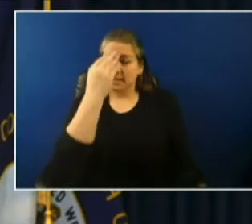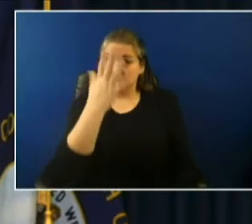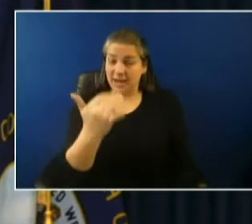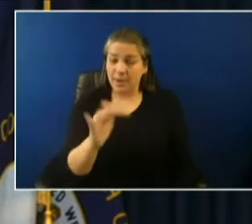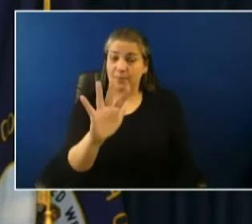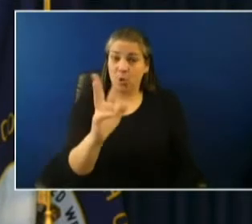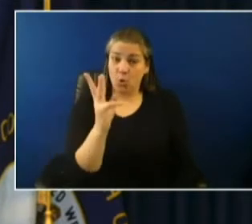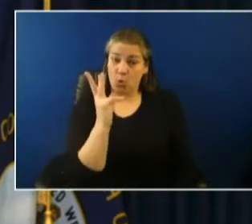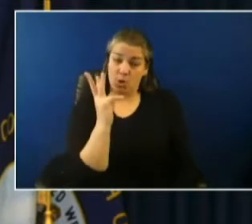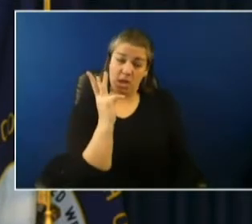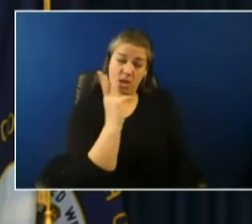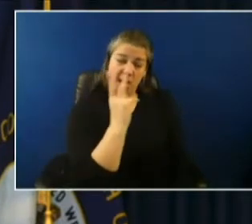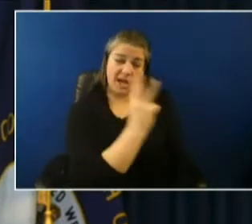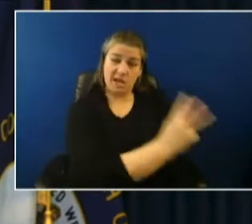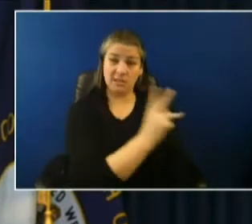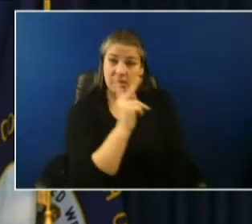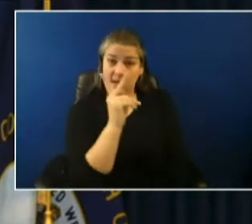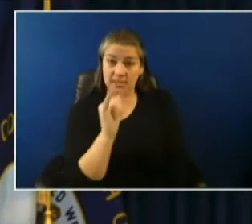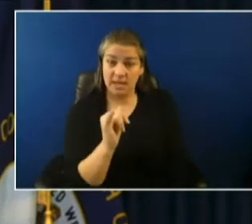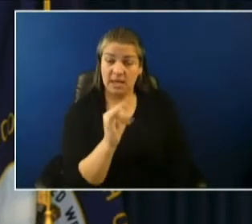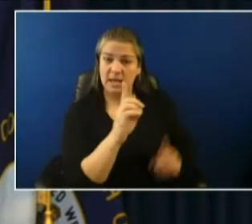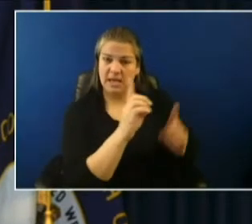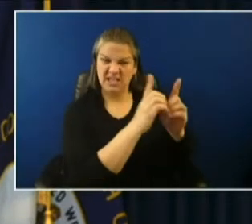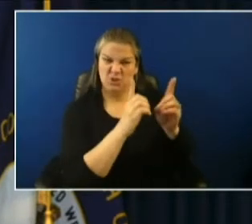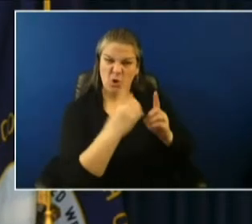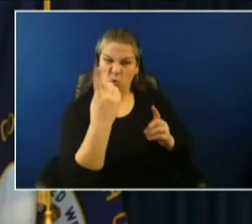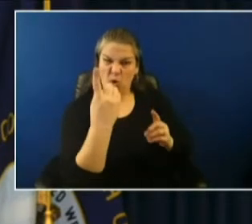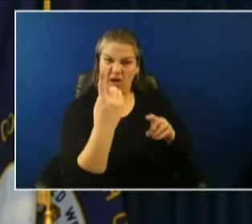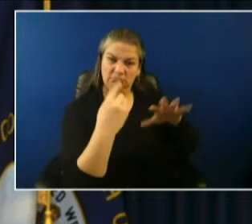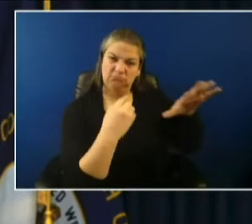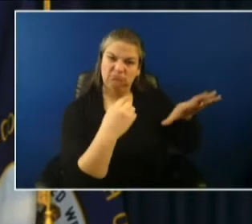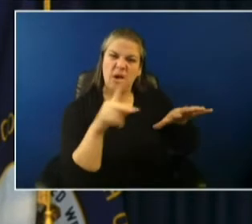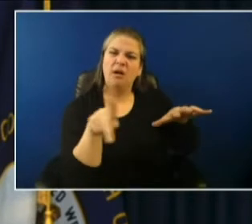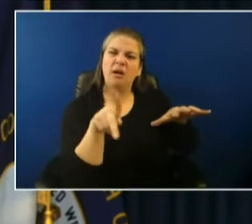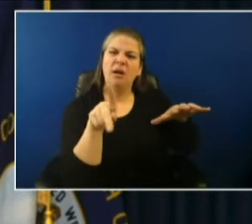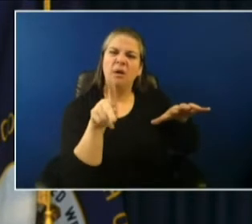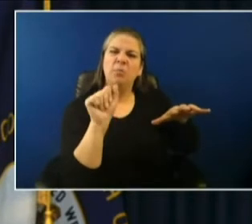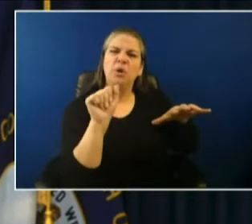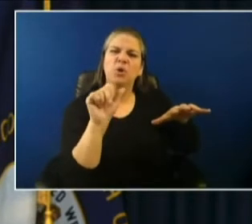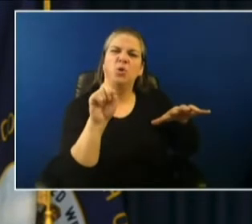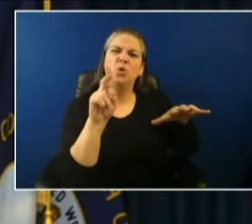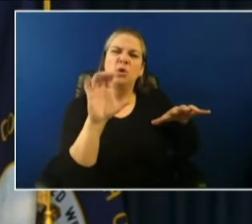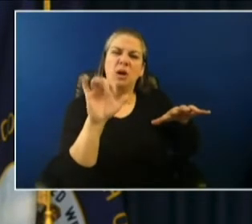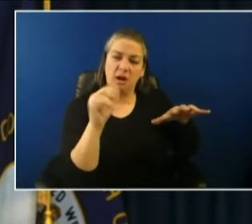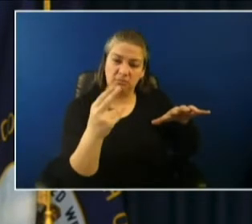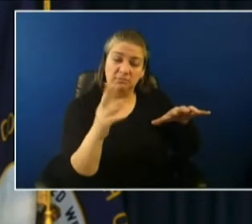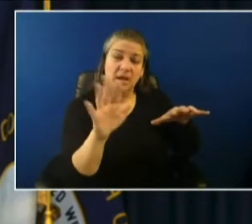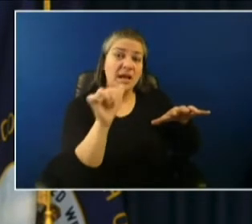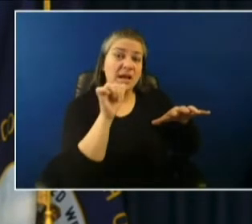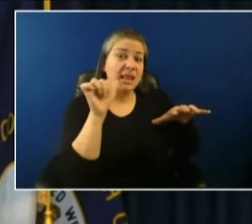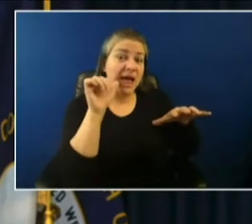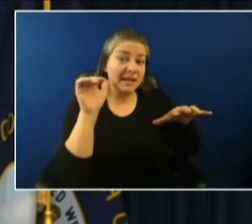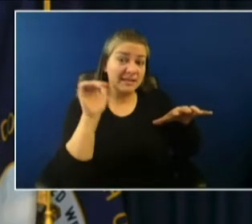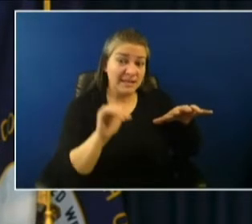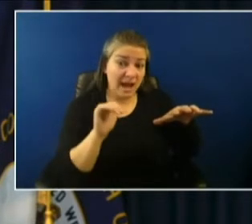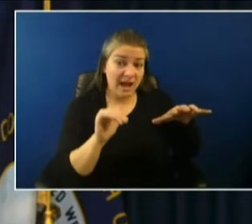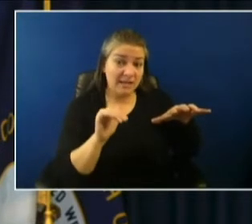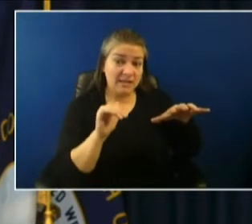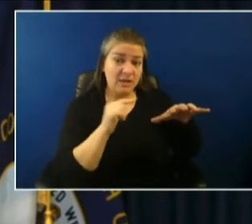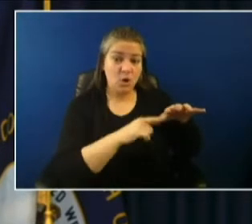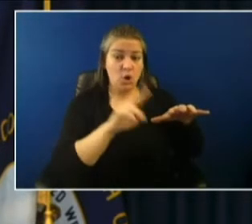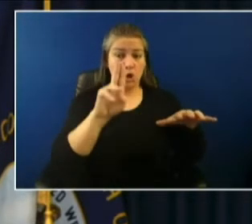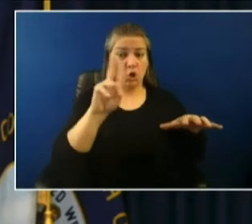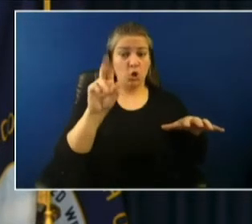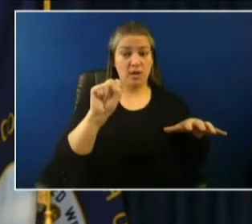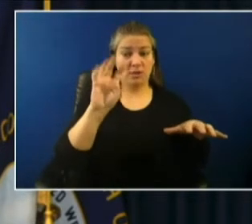Western Kentucky, District 1, based in Paducah. What's occurred last night was a closing of US 45, the Ohio River